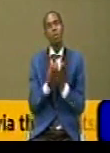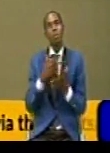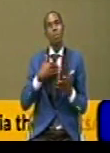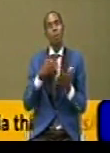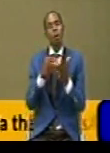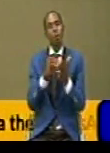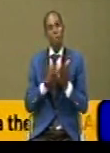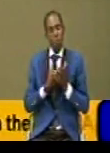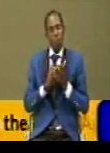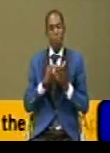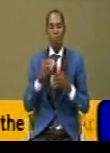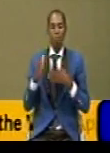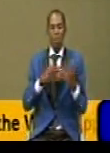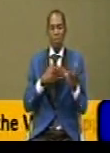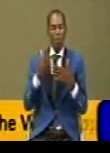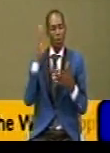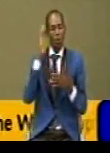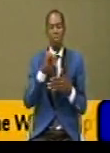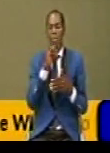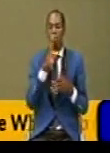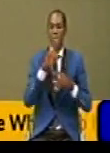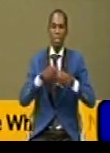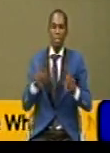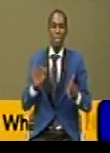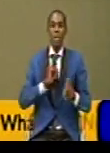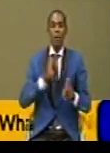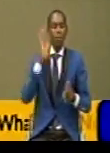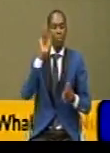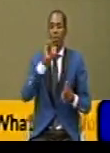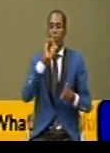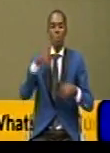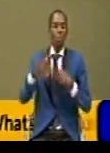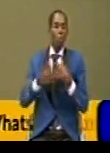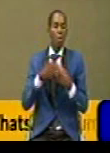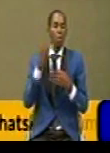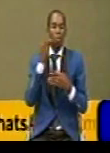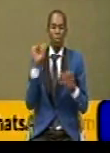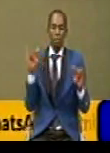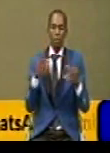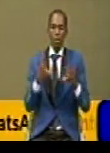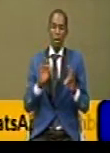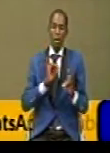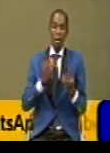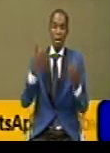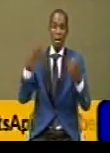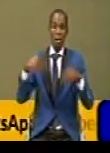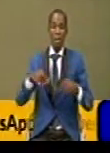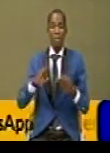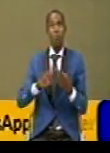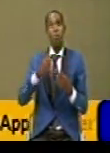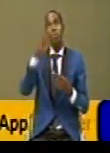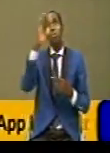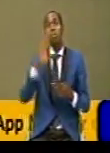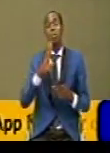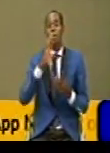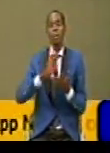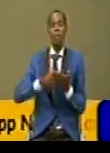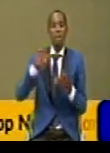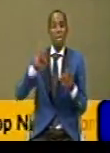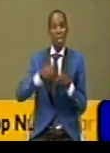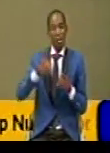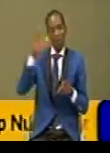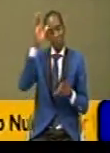was there praying. I say my own case will not be different. I will never go back the way